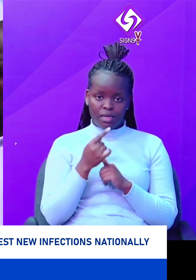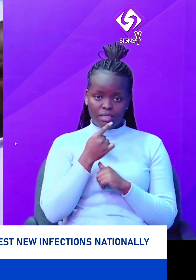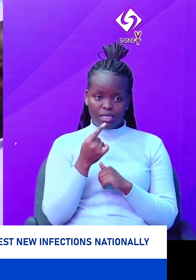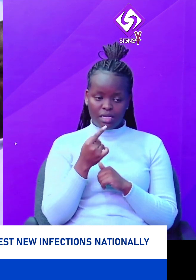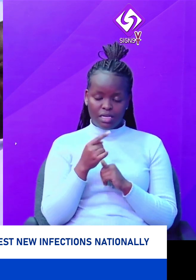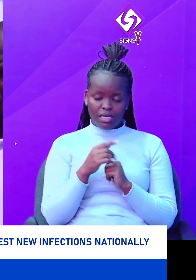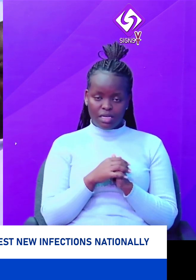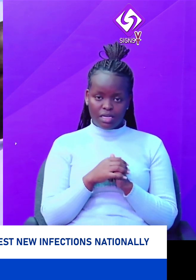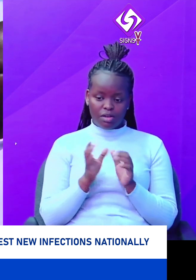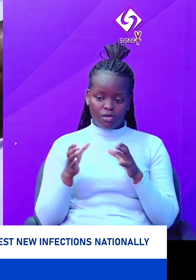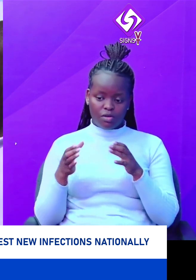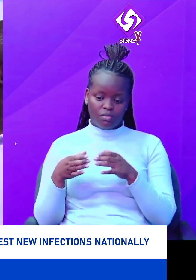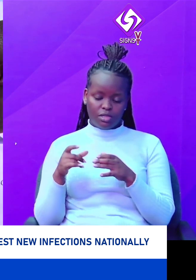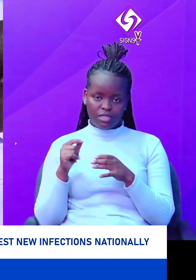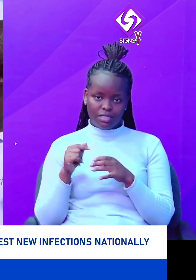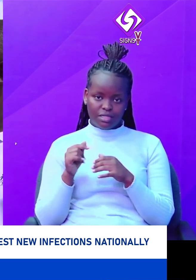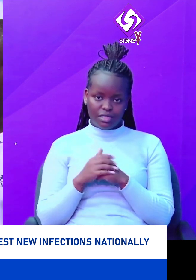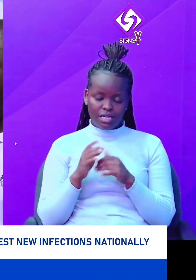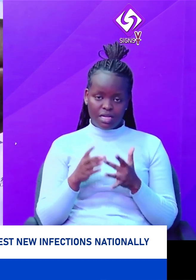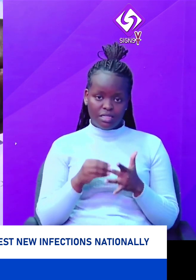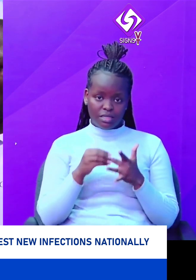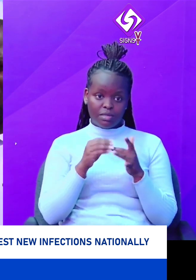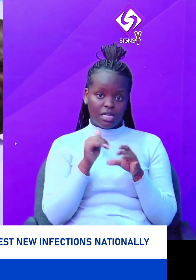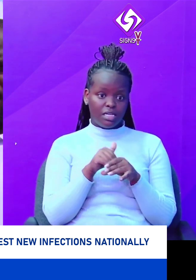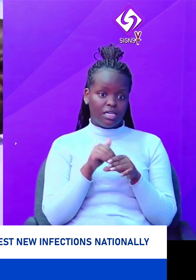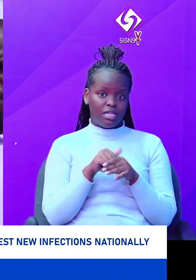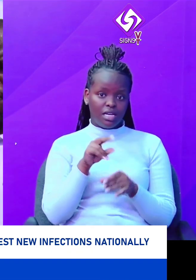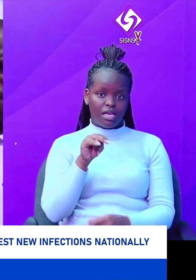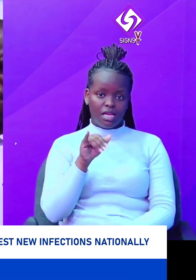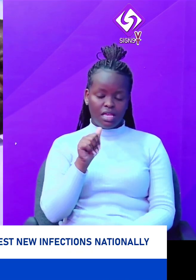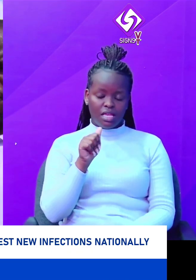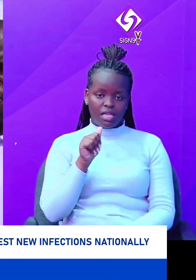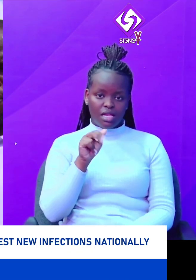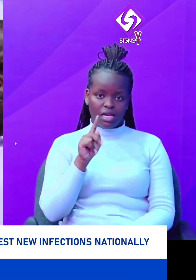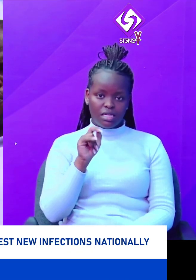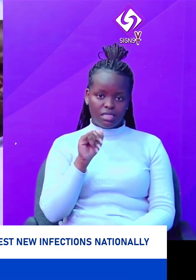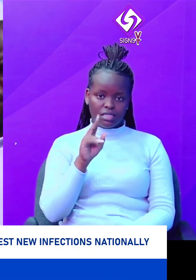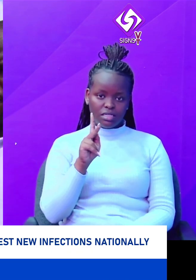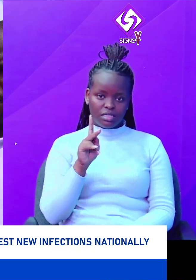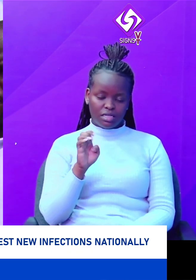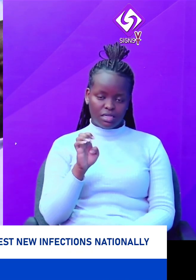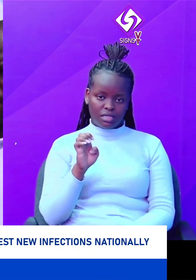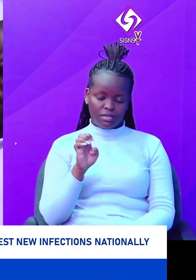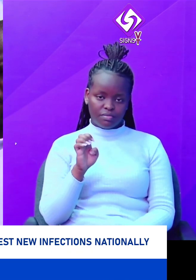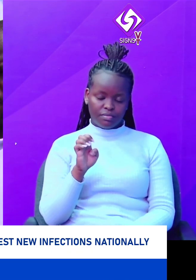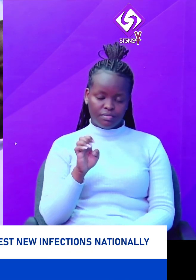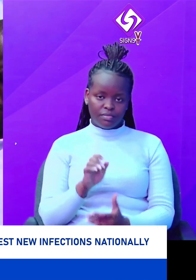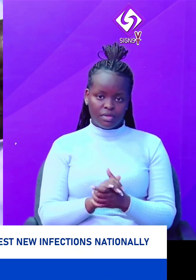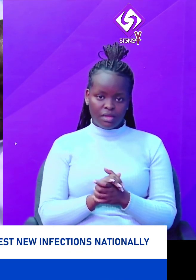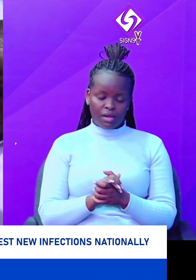community, especially in Nyatike sub-county, because